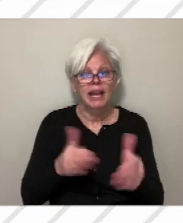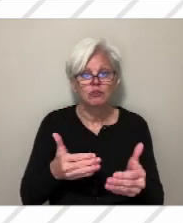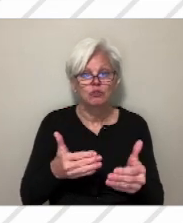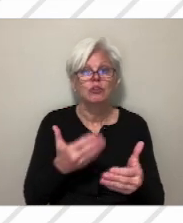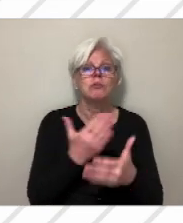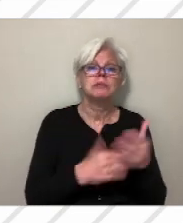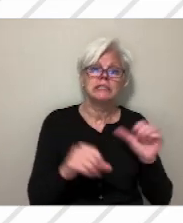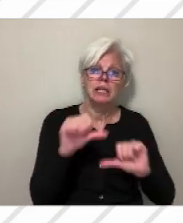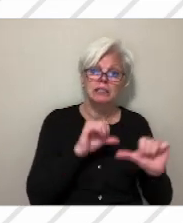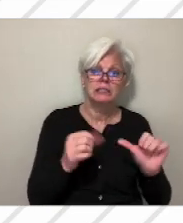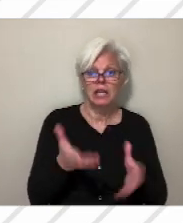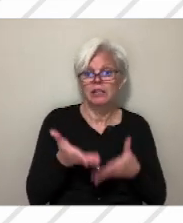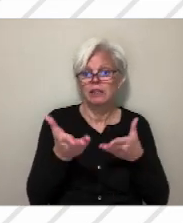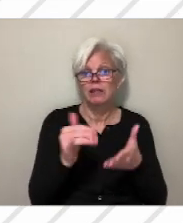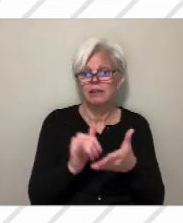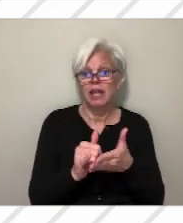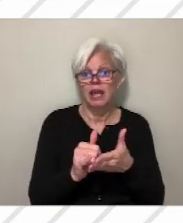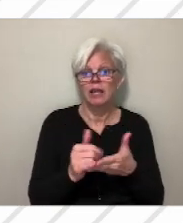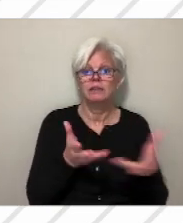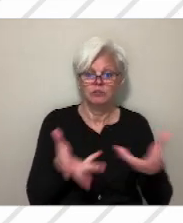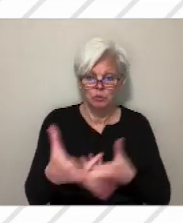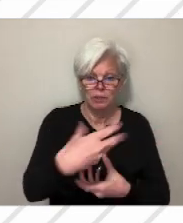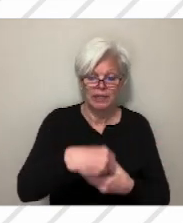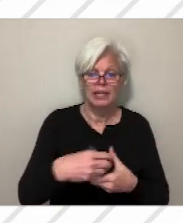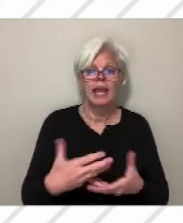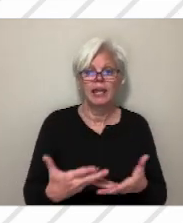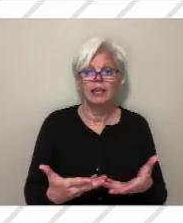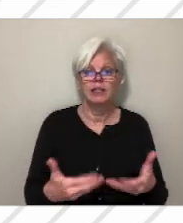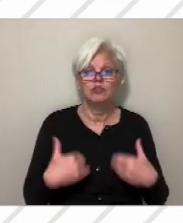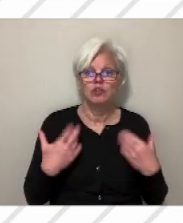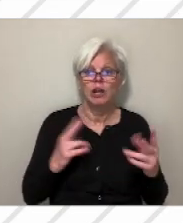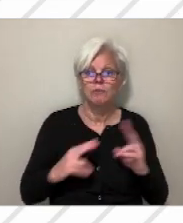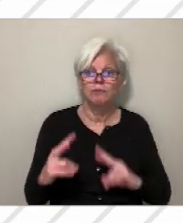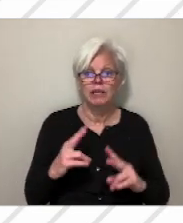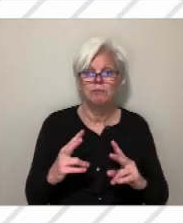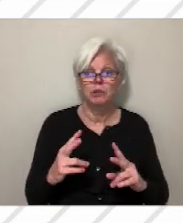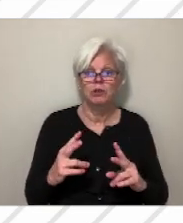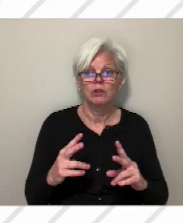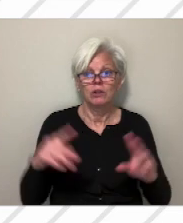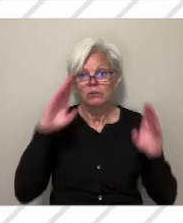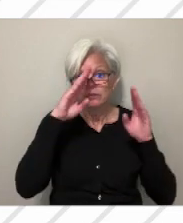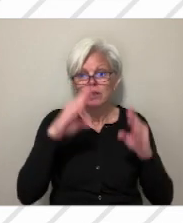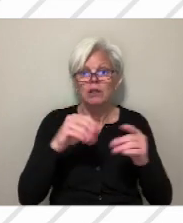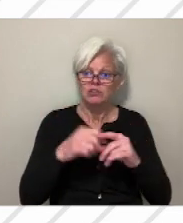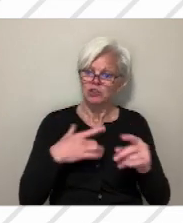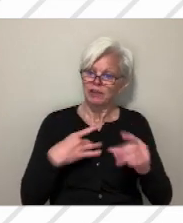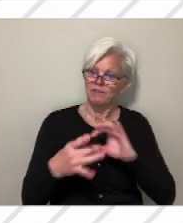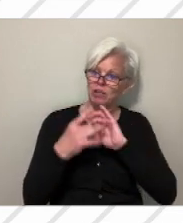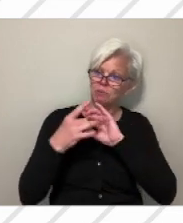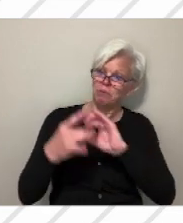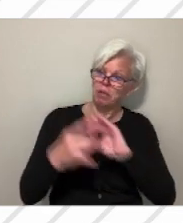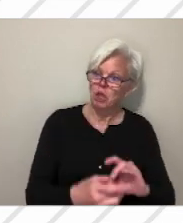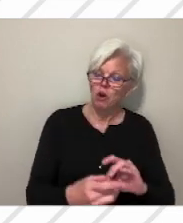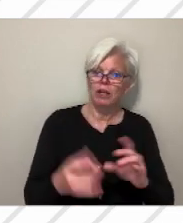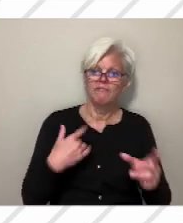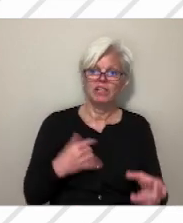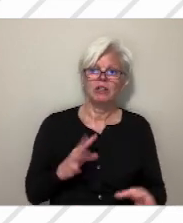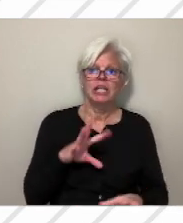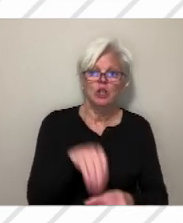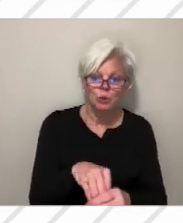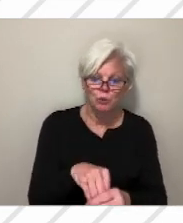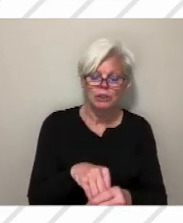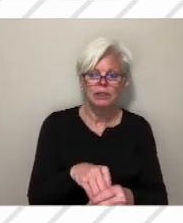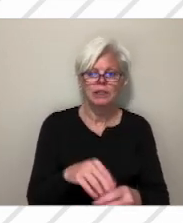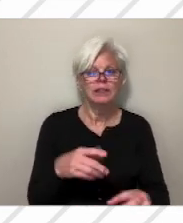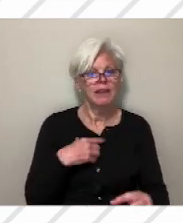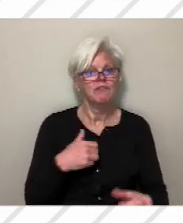that engaging young people with an eye towards a sense of belonging, of inclusion, helps them feel more connected to their